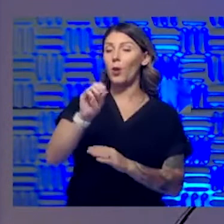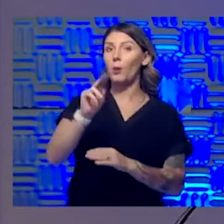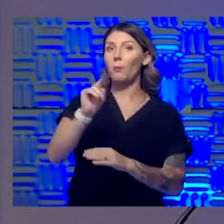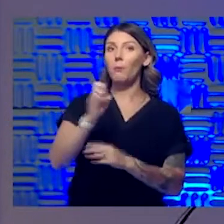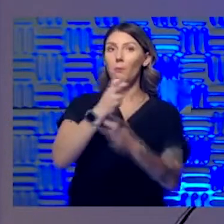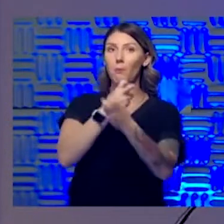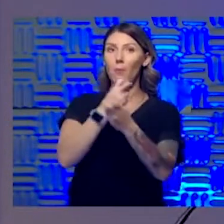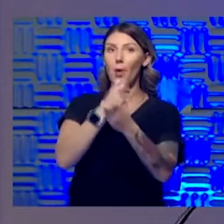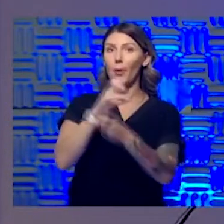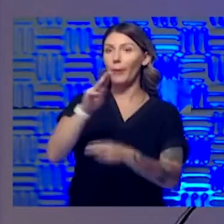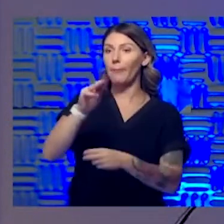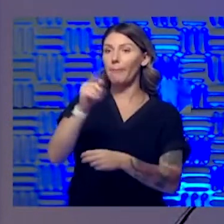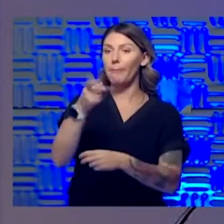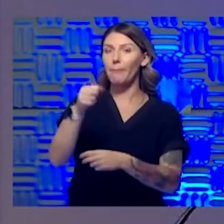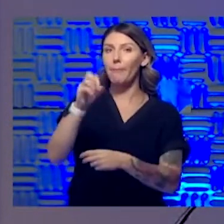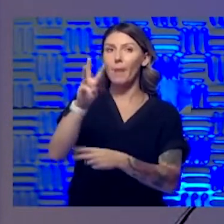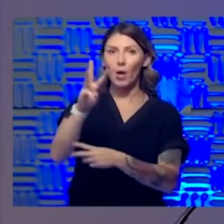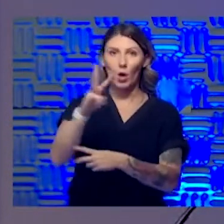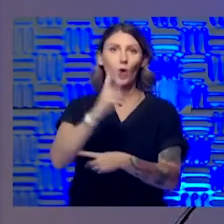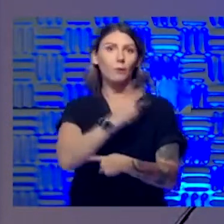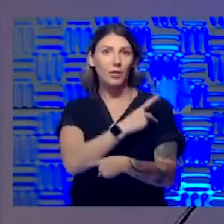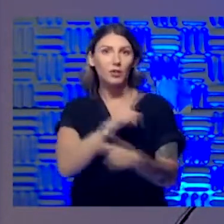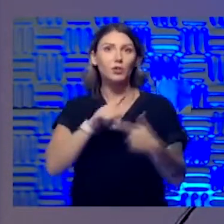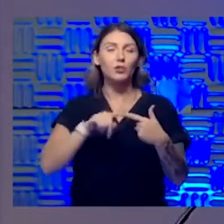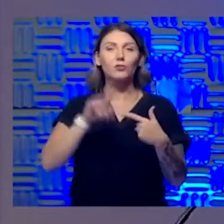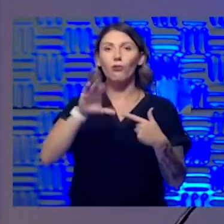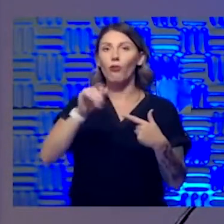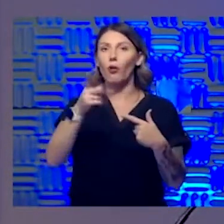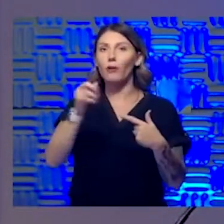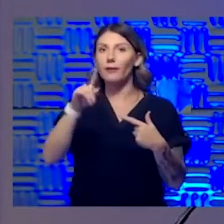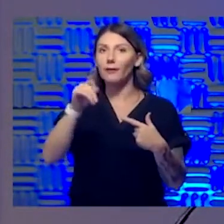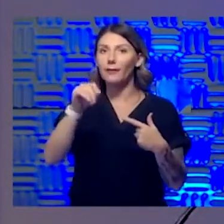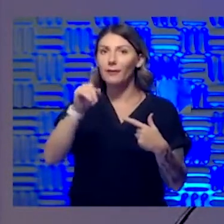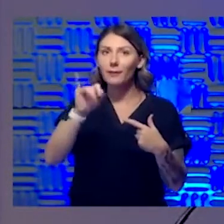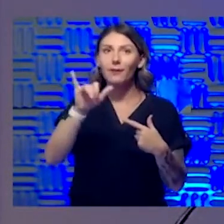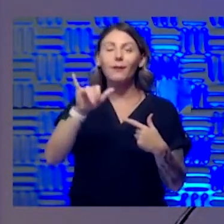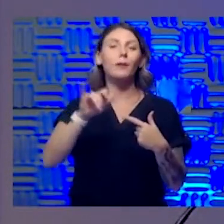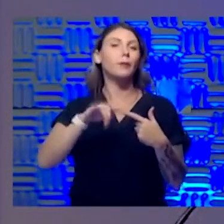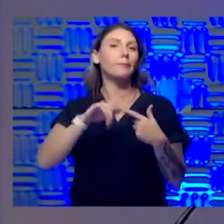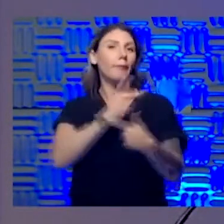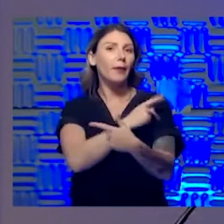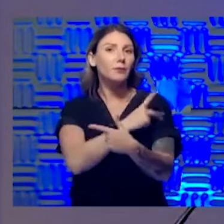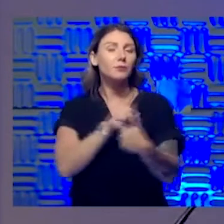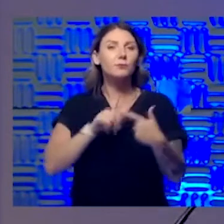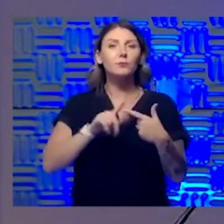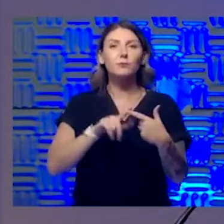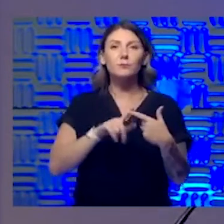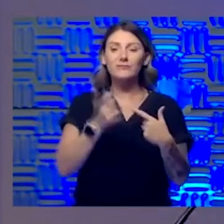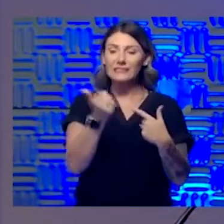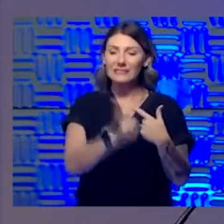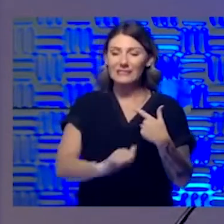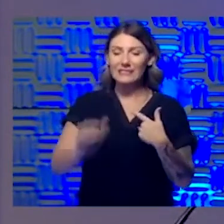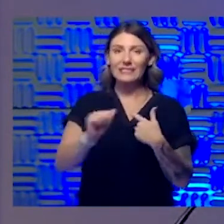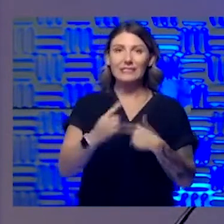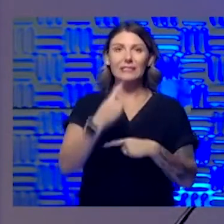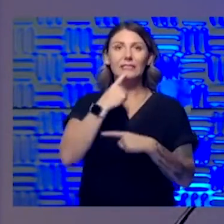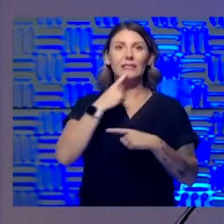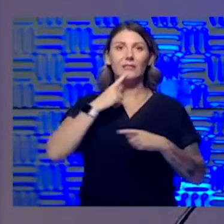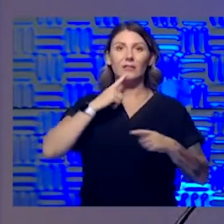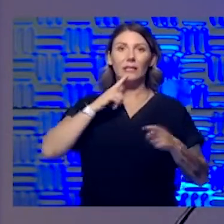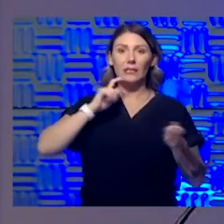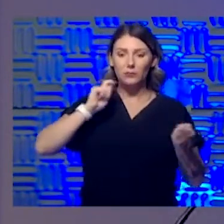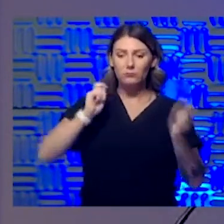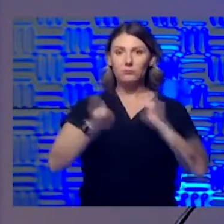patients, CAR T therapy patients. Yes. Any kind of significant manipulation of the